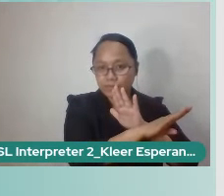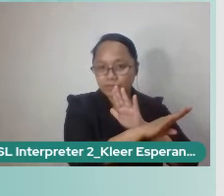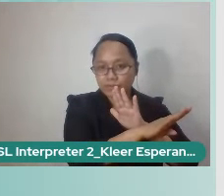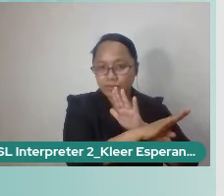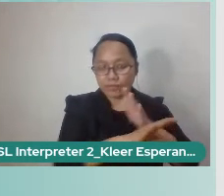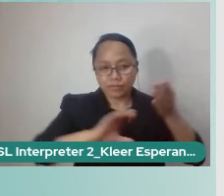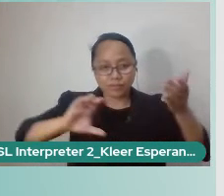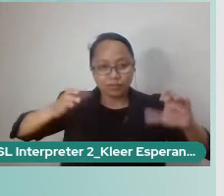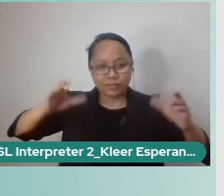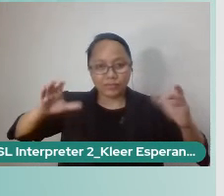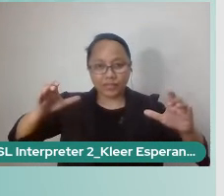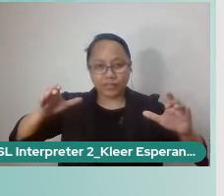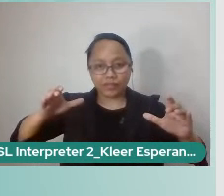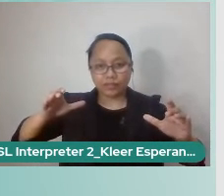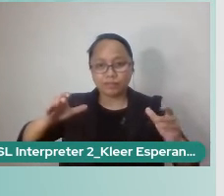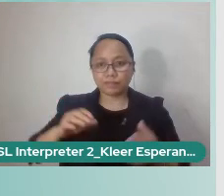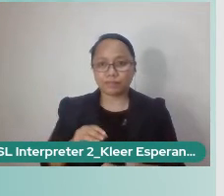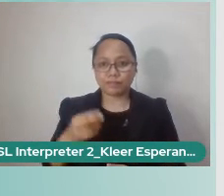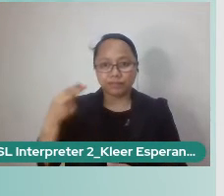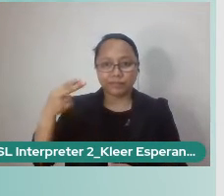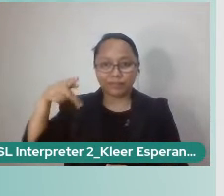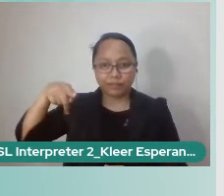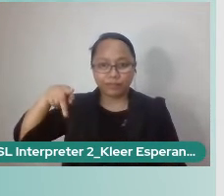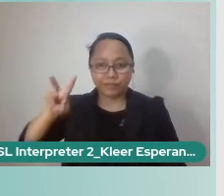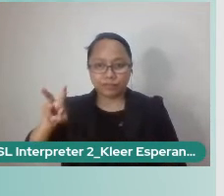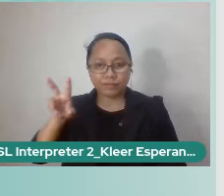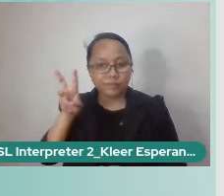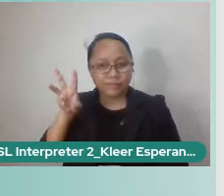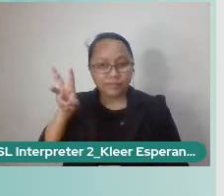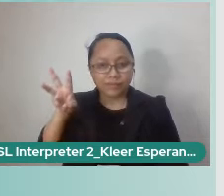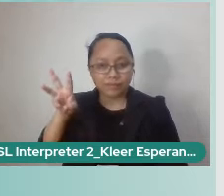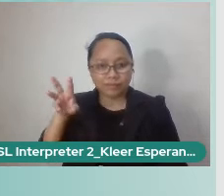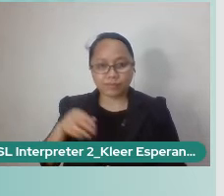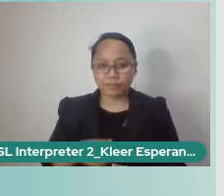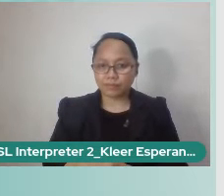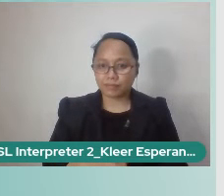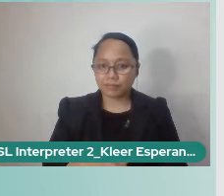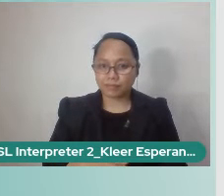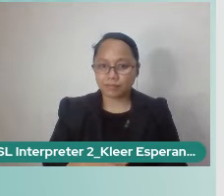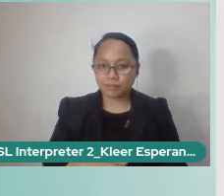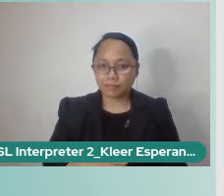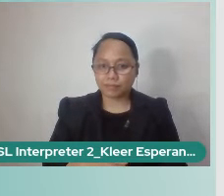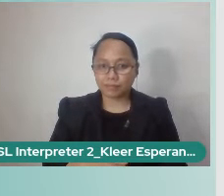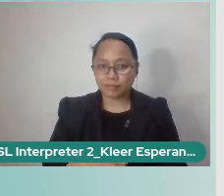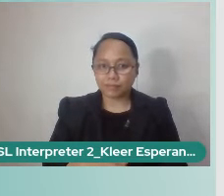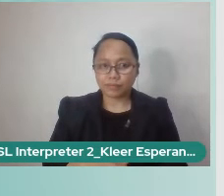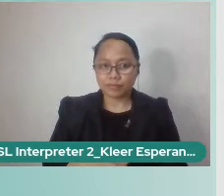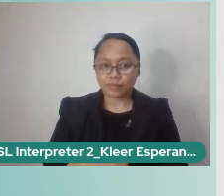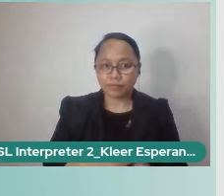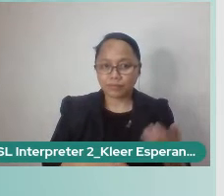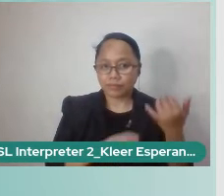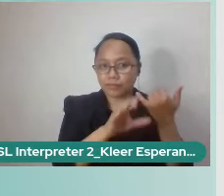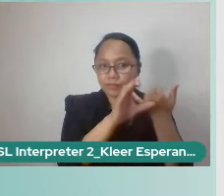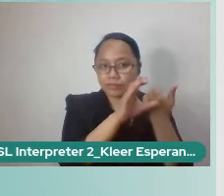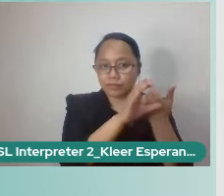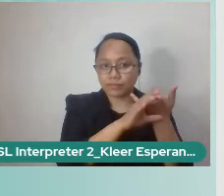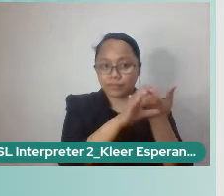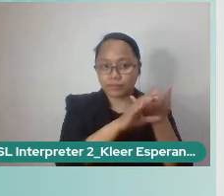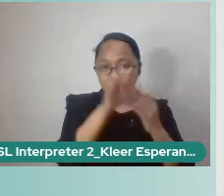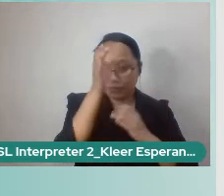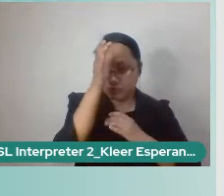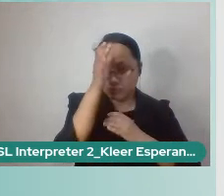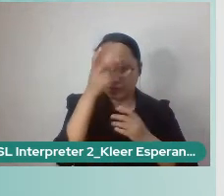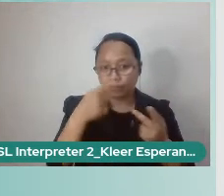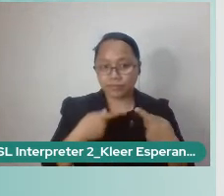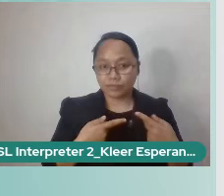that's 2017, I believe. So you can see this quite impressive and profound impact of vaccination, which